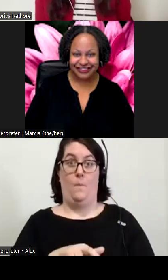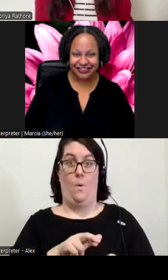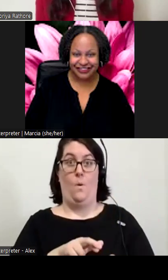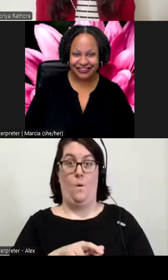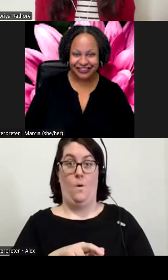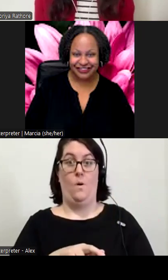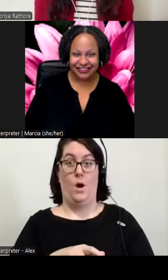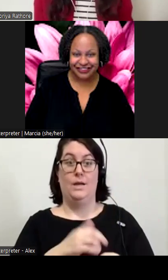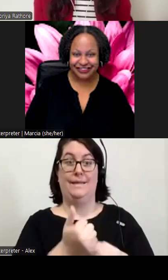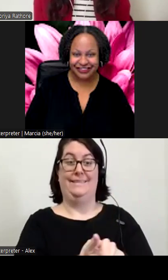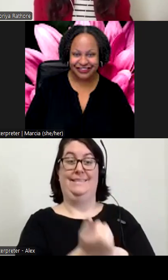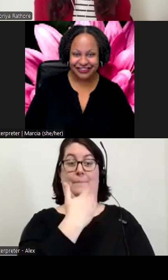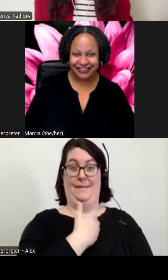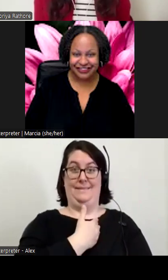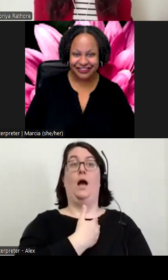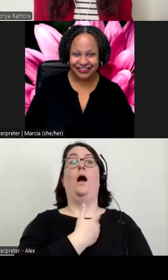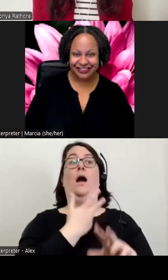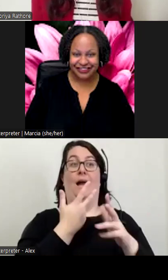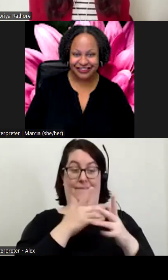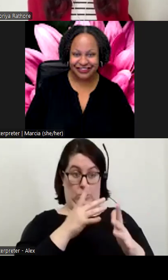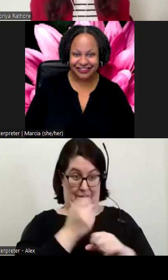apply for any other TAC grants.